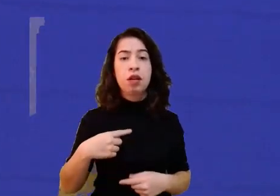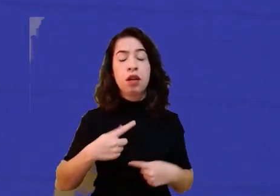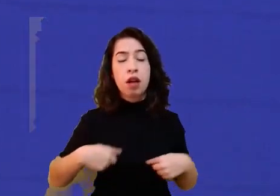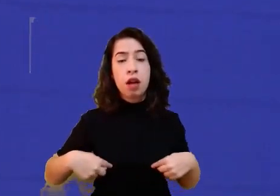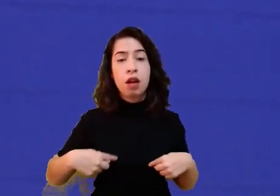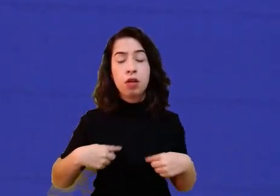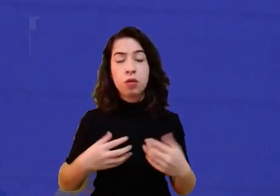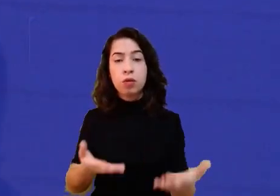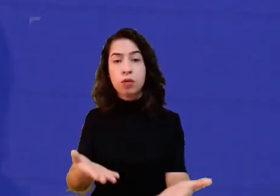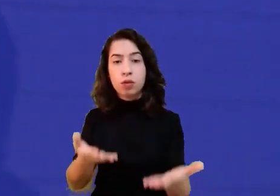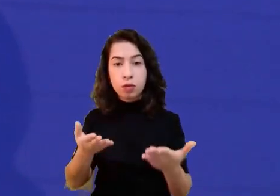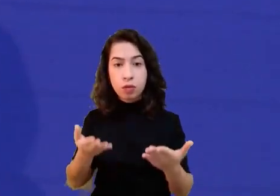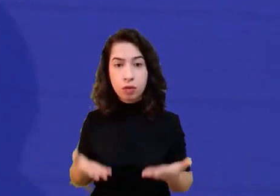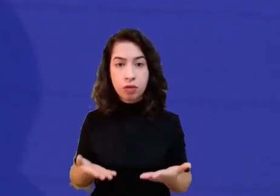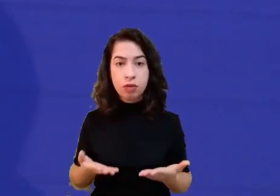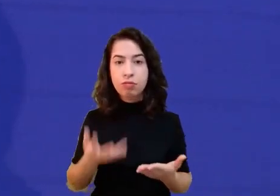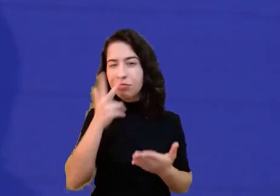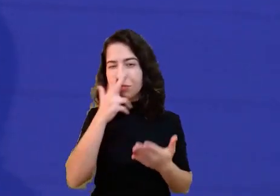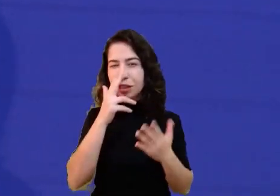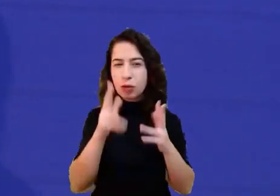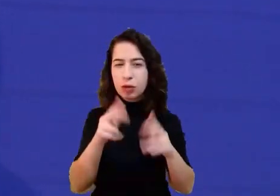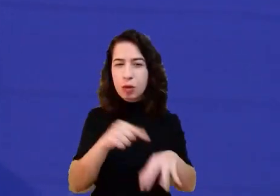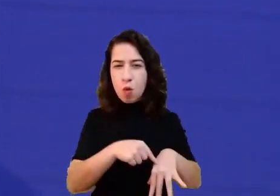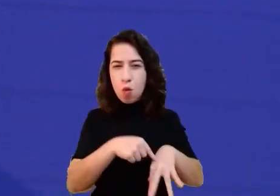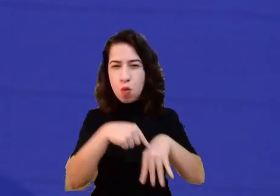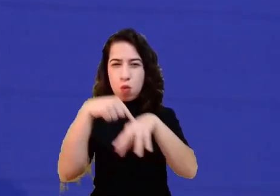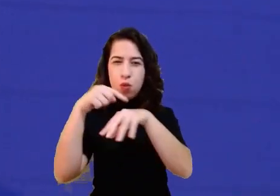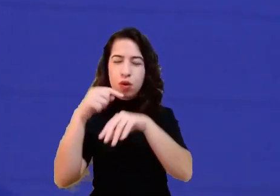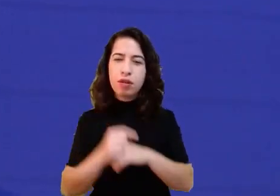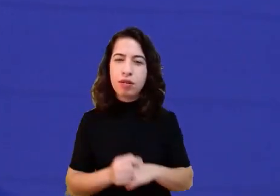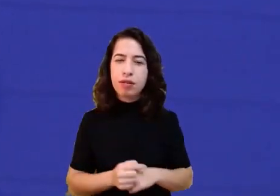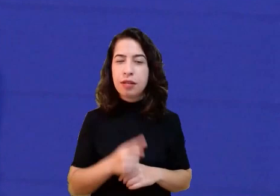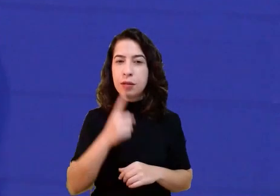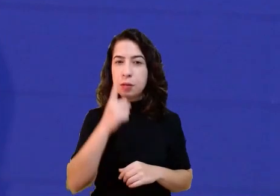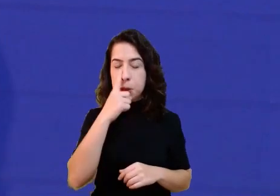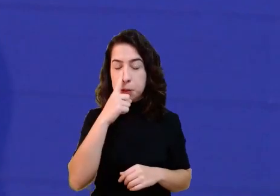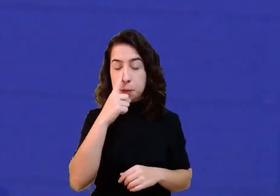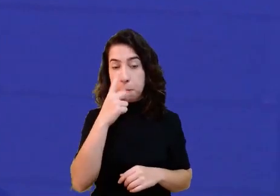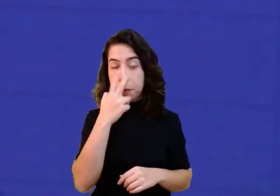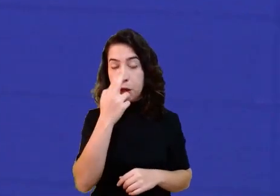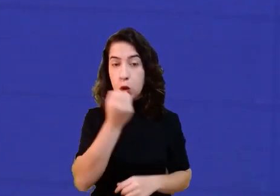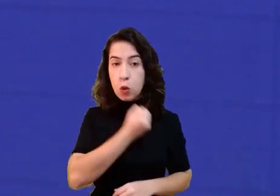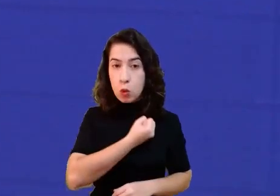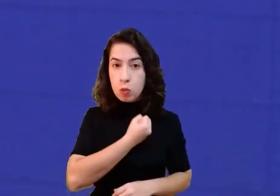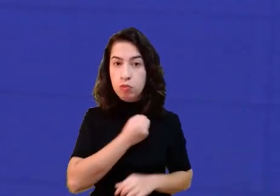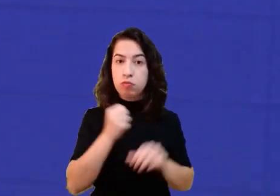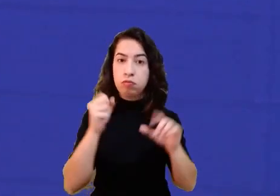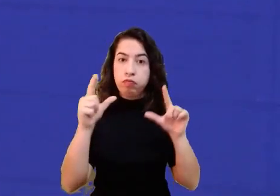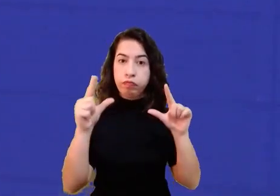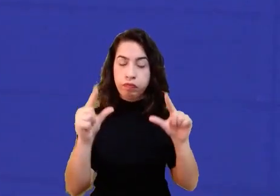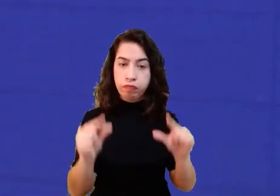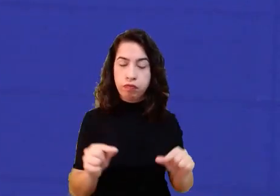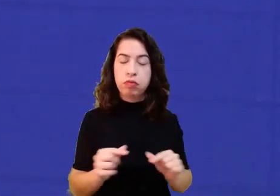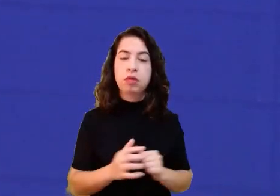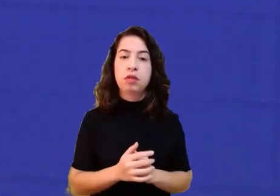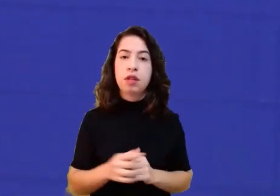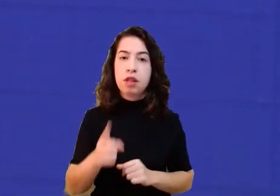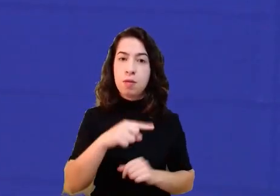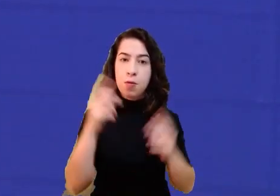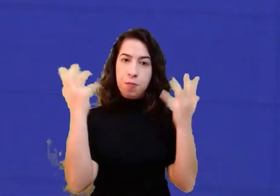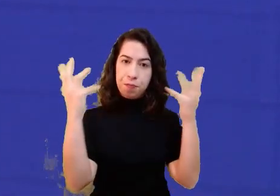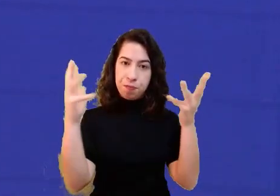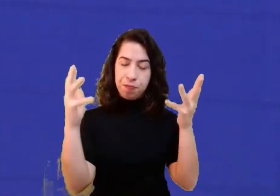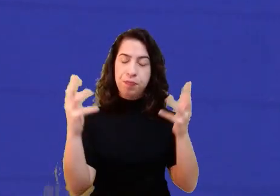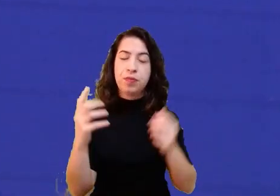would like to invite you all to launch this missile for good and ask you all for the applause for us